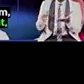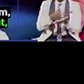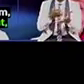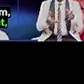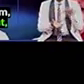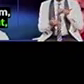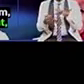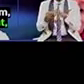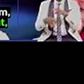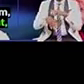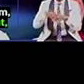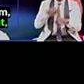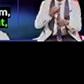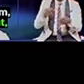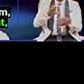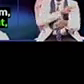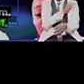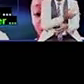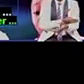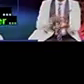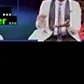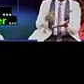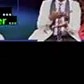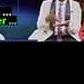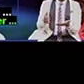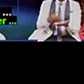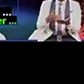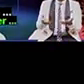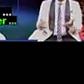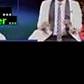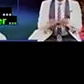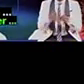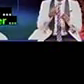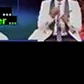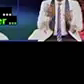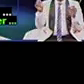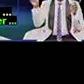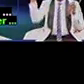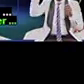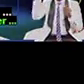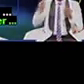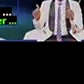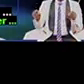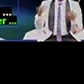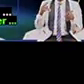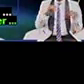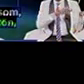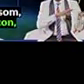Thank you.